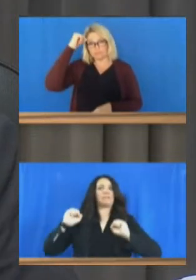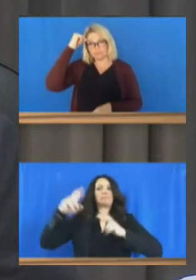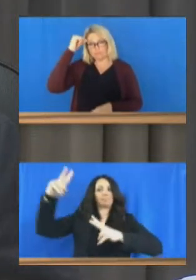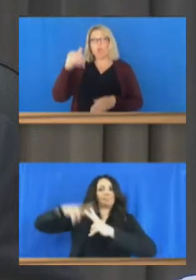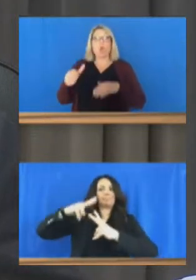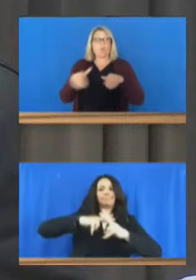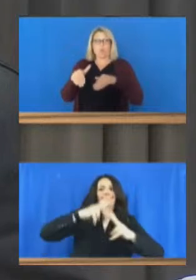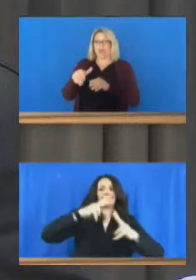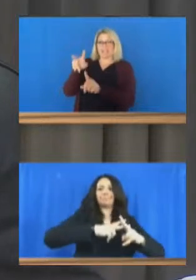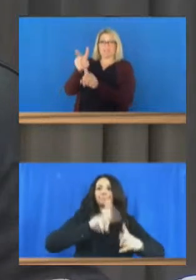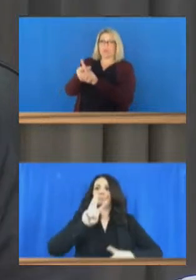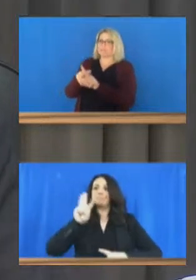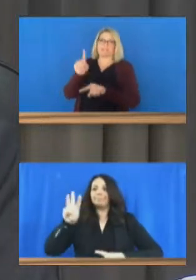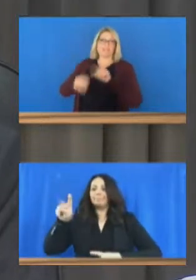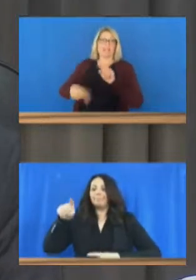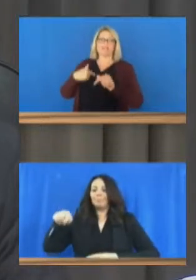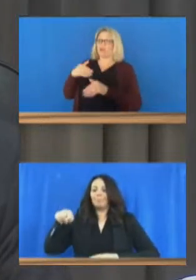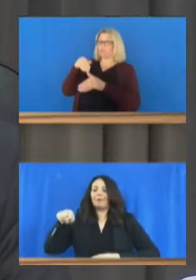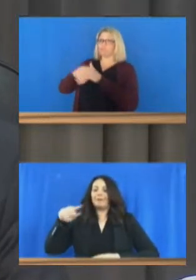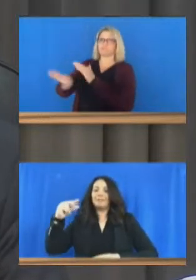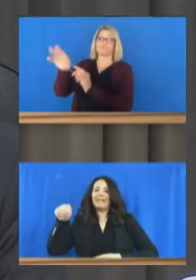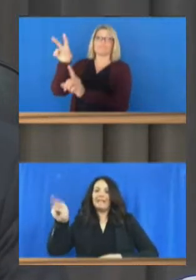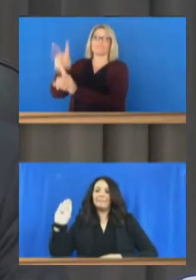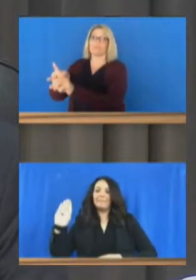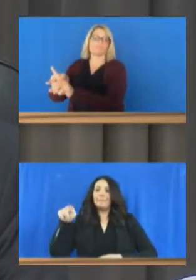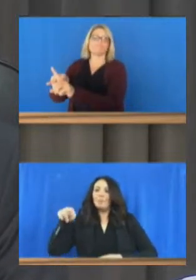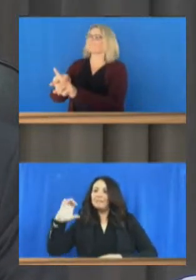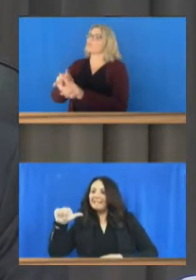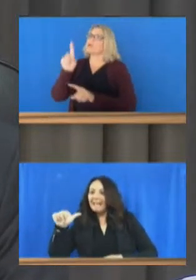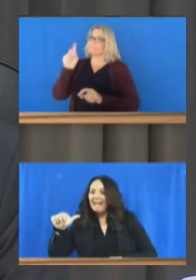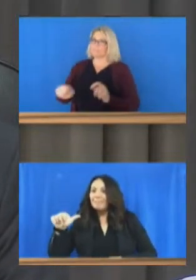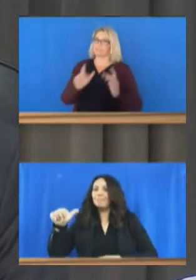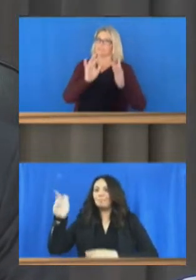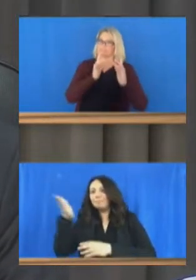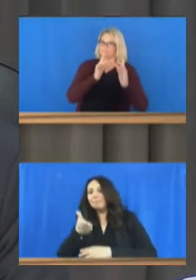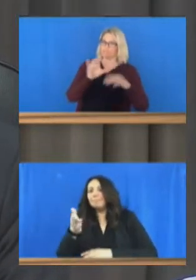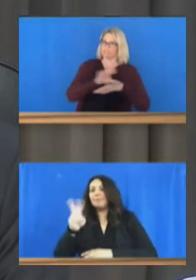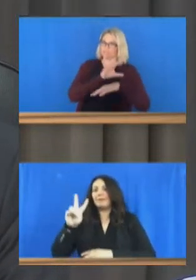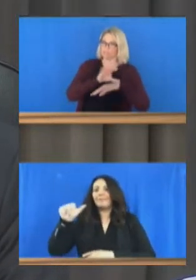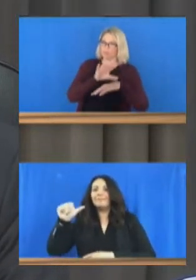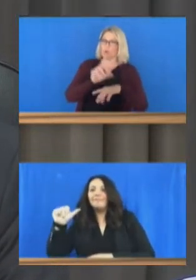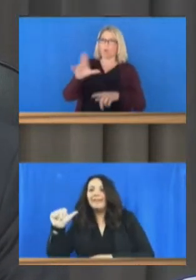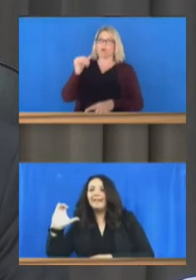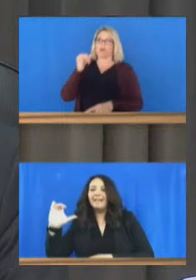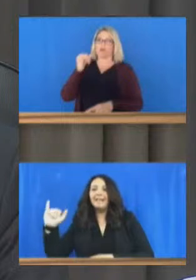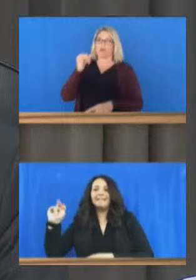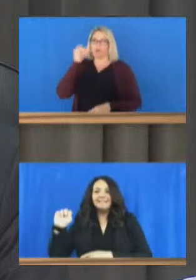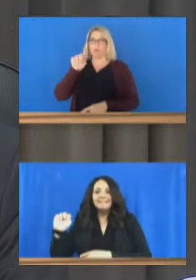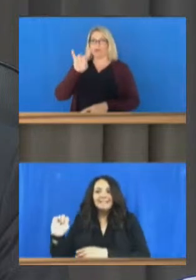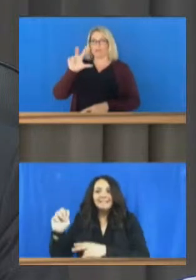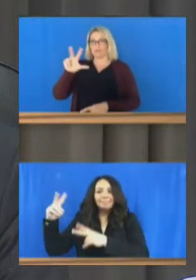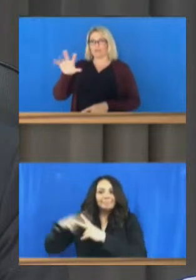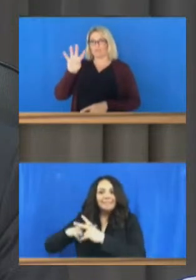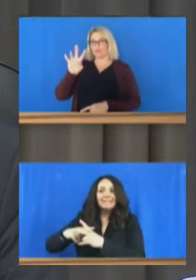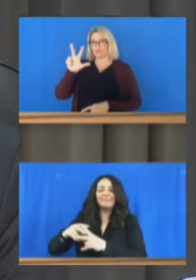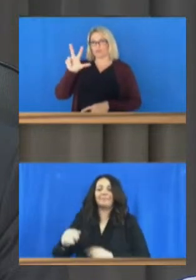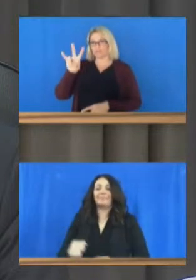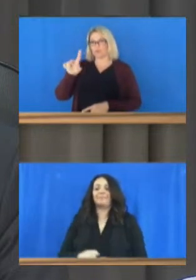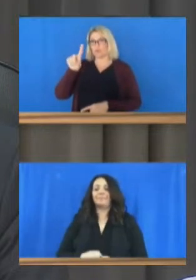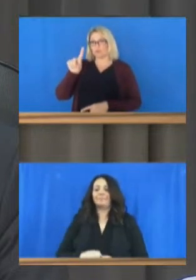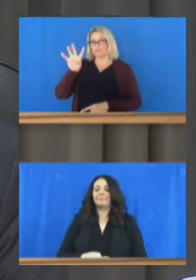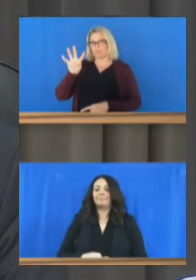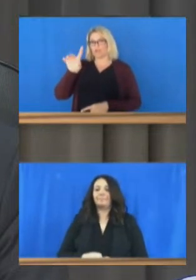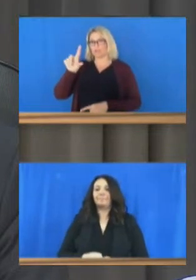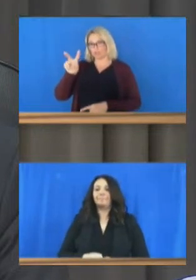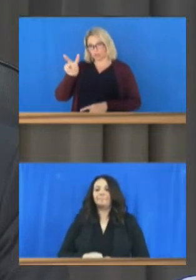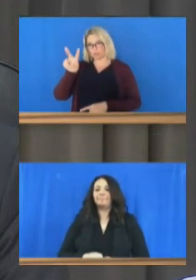as quickly as possible. So our rollout's going well, numbers are moving in the right direction, but as we've seen in Nova Scotia